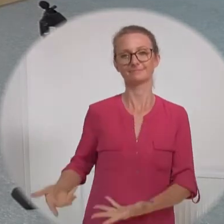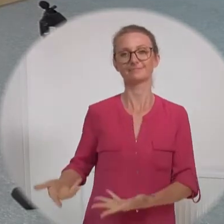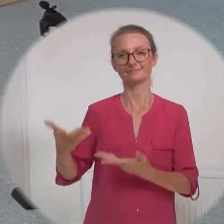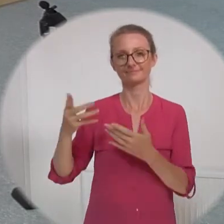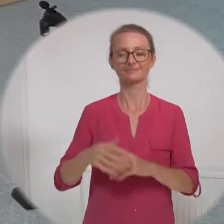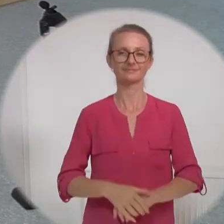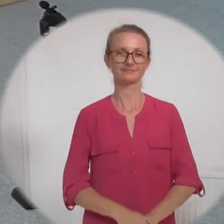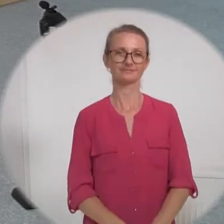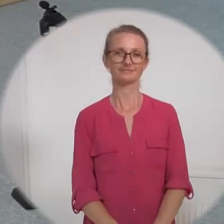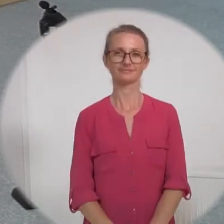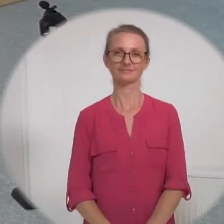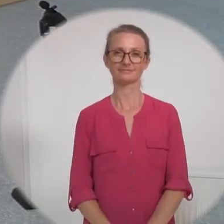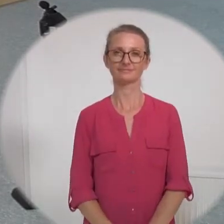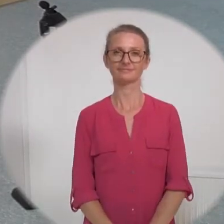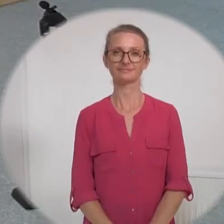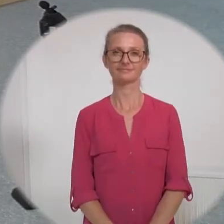the side.